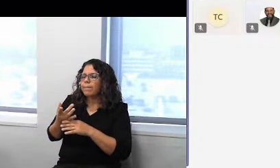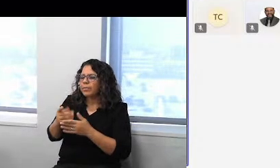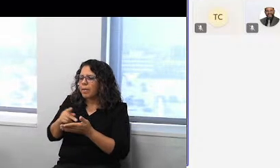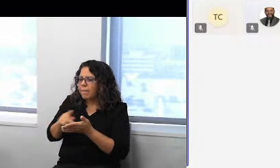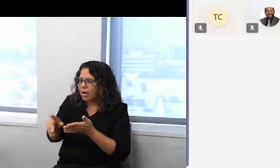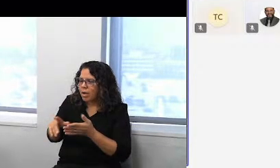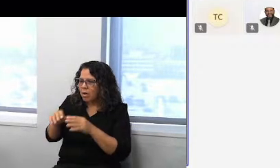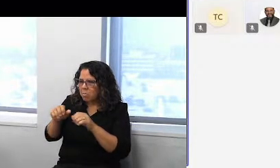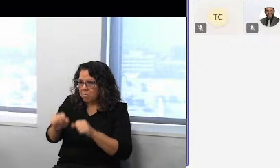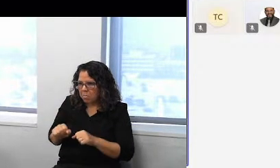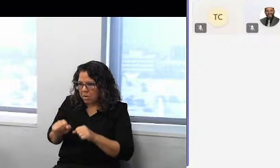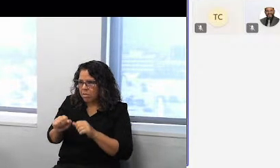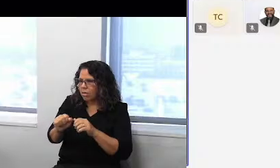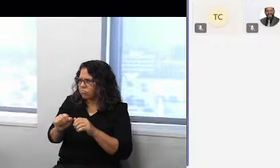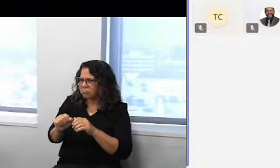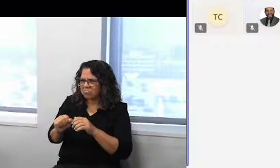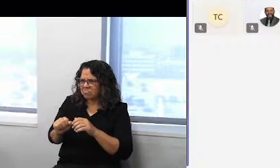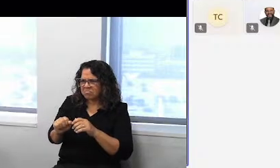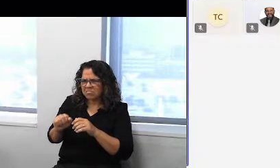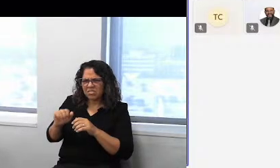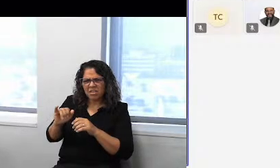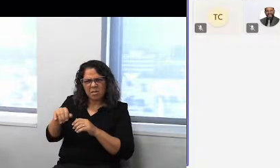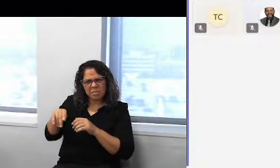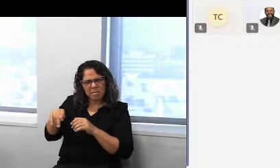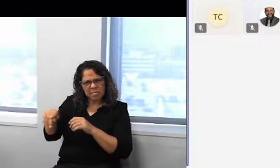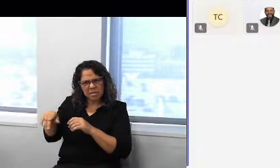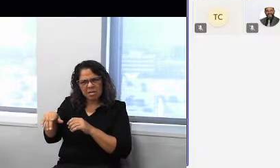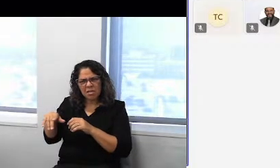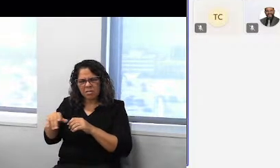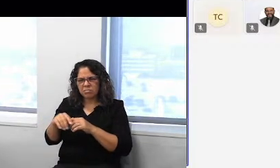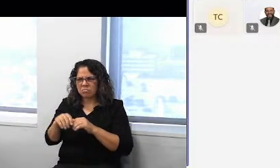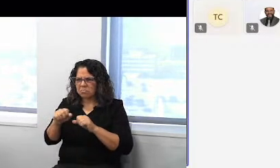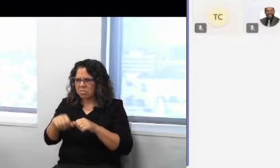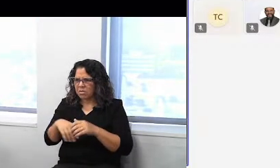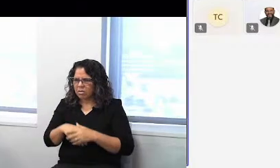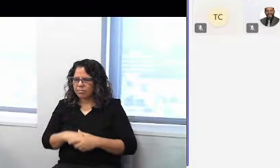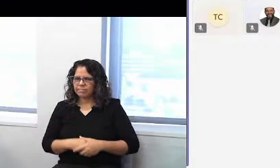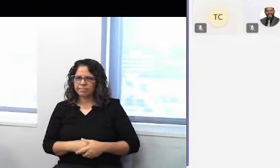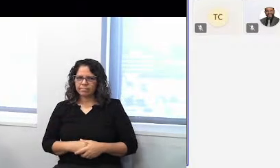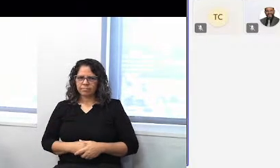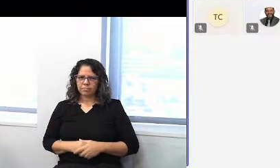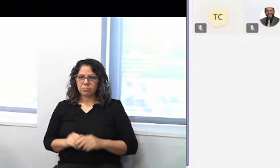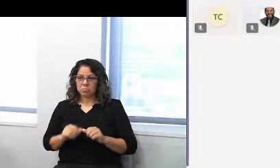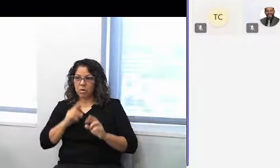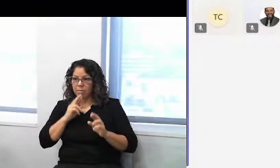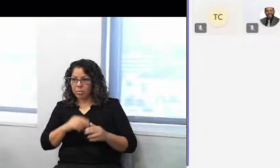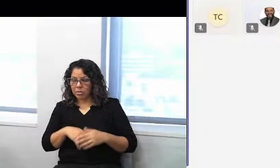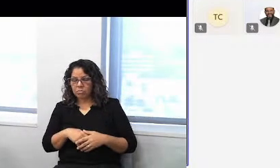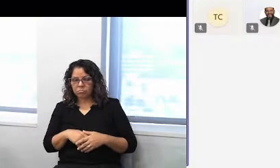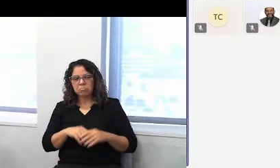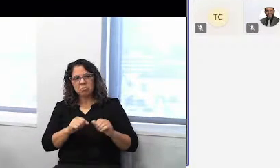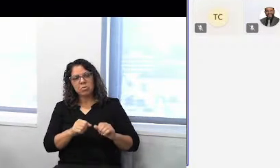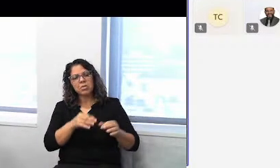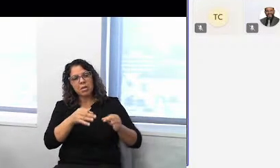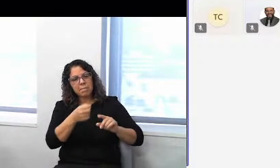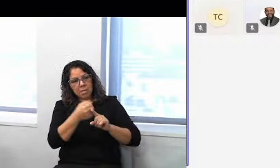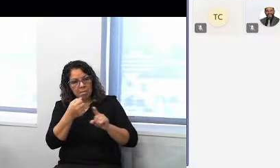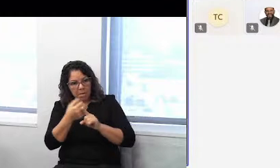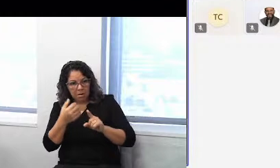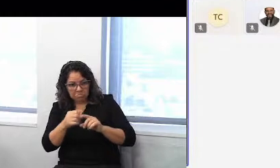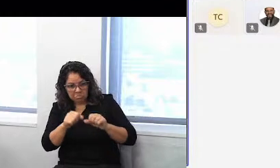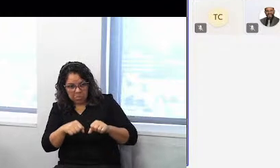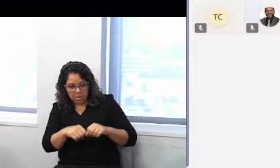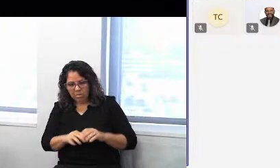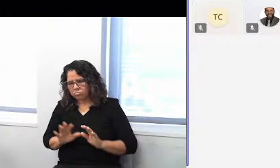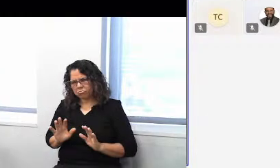definitely a speculation to say it reduces. It's Okay. absolutely. Can I expand on it, or that's enough for you? It's enough for the moment because I